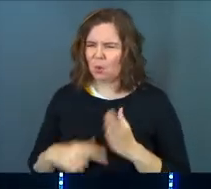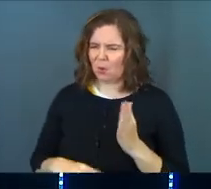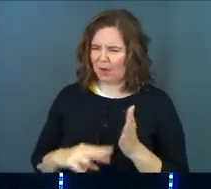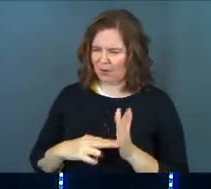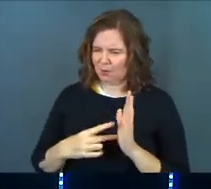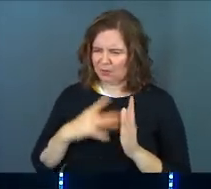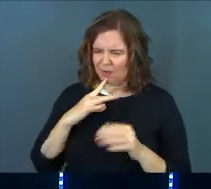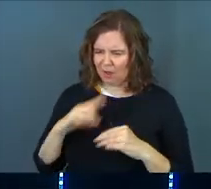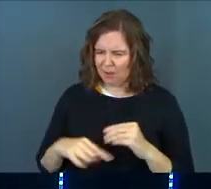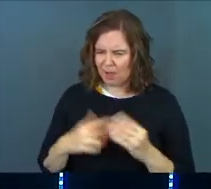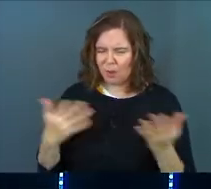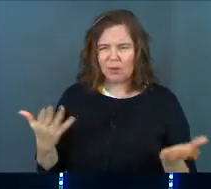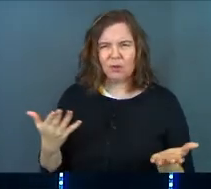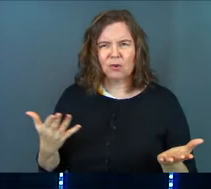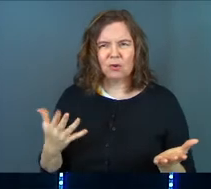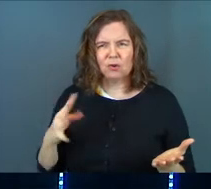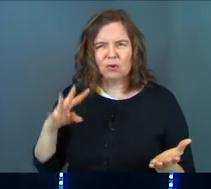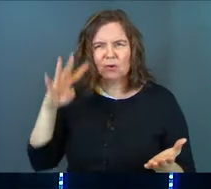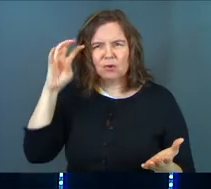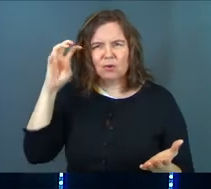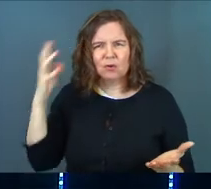what in the world are we talking about here?